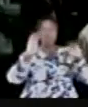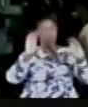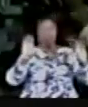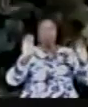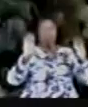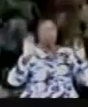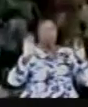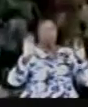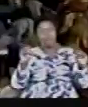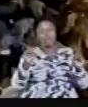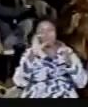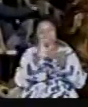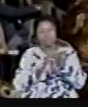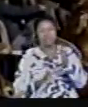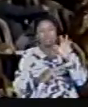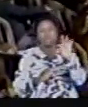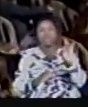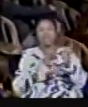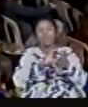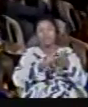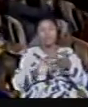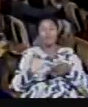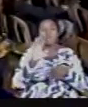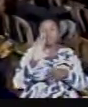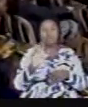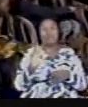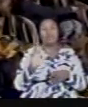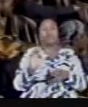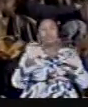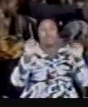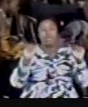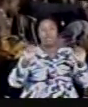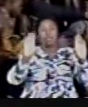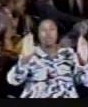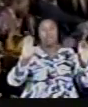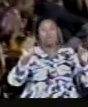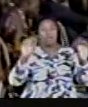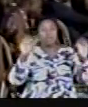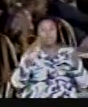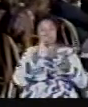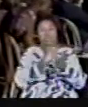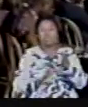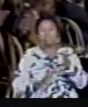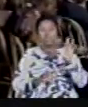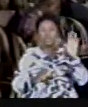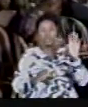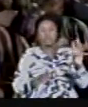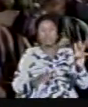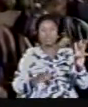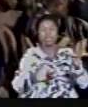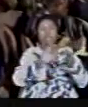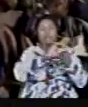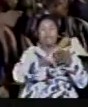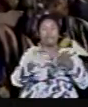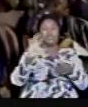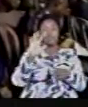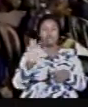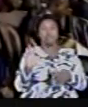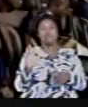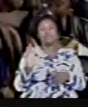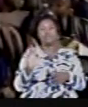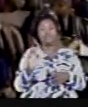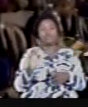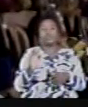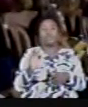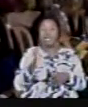6, verse 5. Acts chapter 6, reading from verse 5. And the